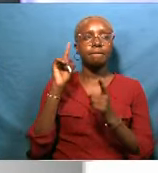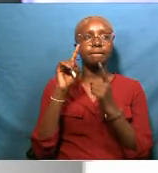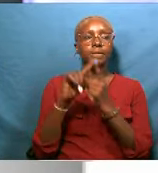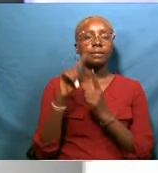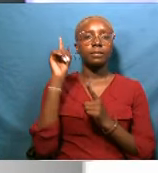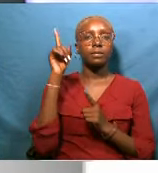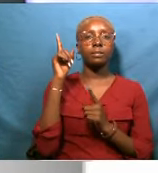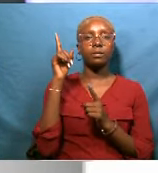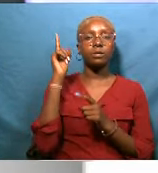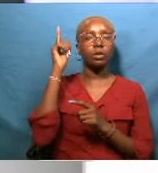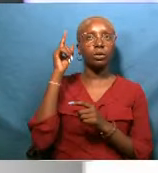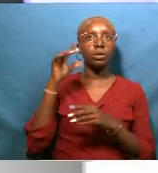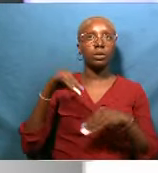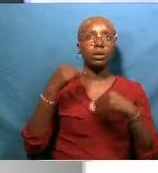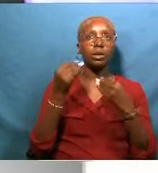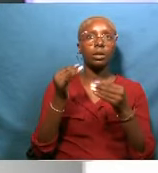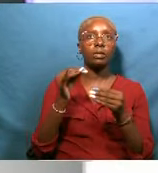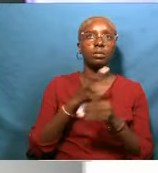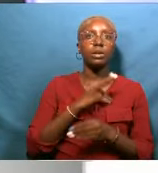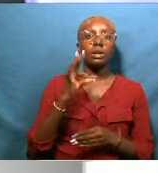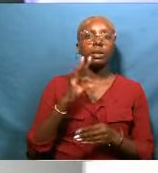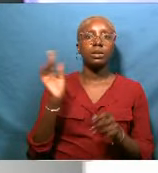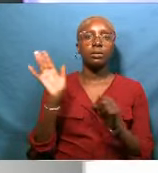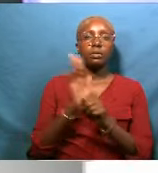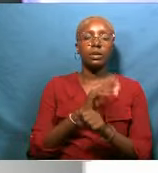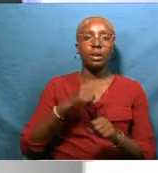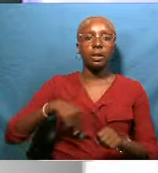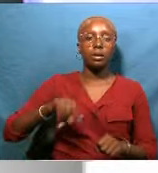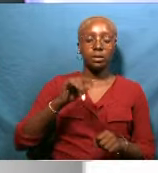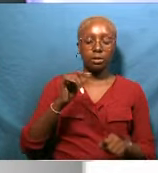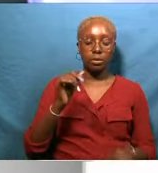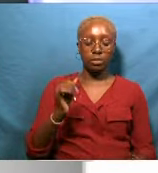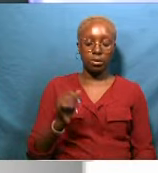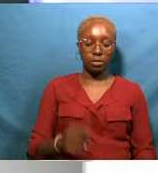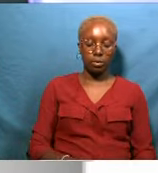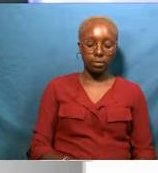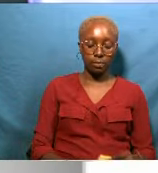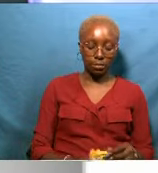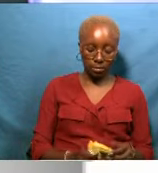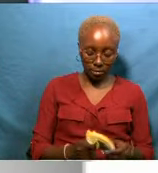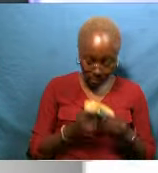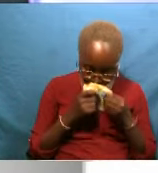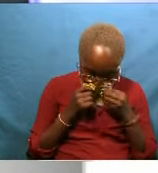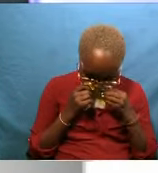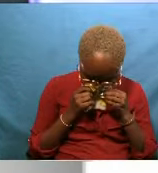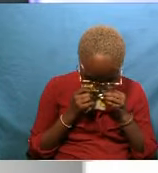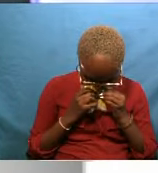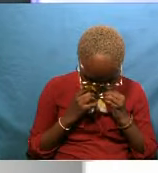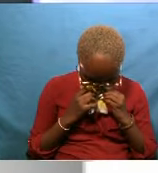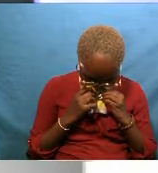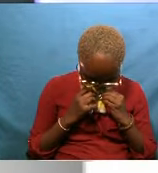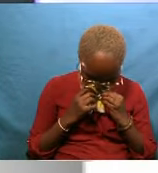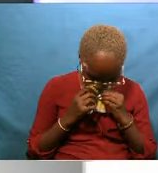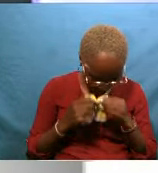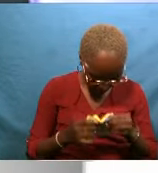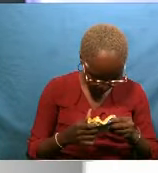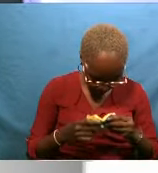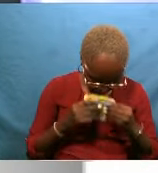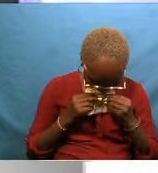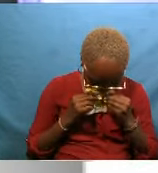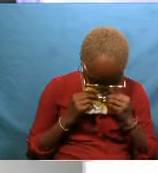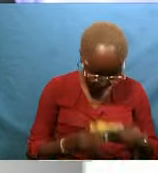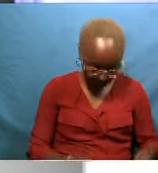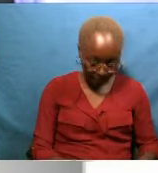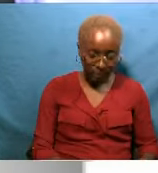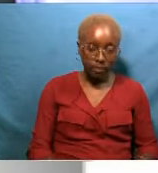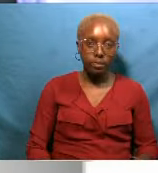poured out your Holy Spirit, filling us with light and life. And now we give you thanks because you raised him